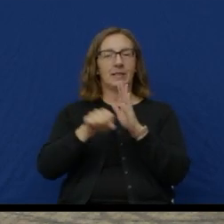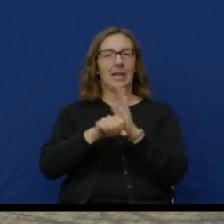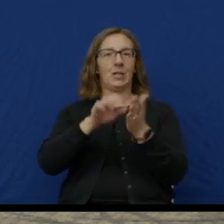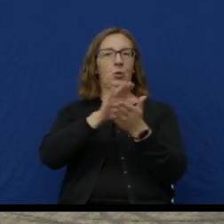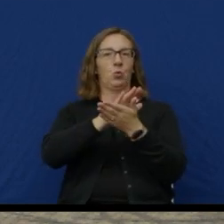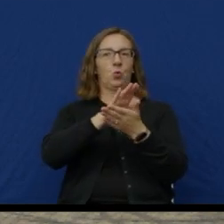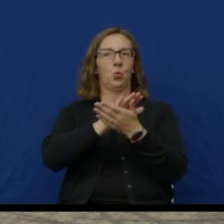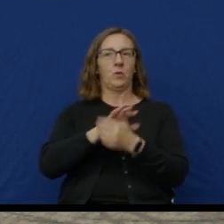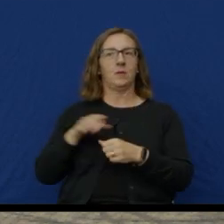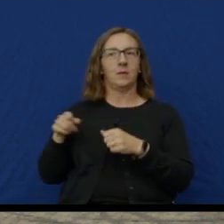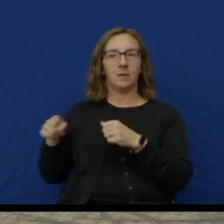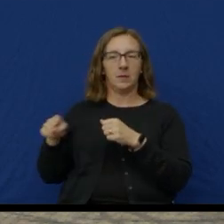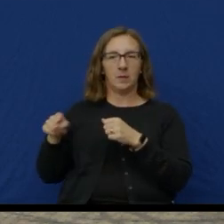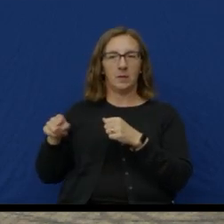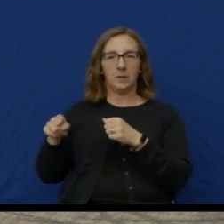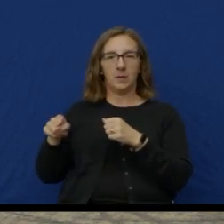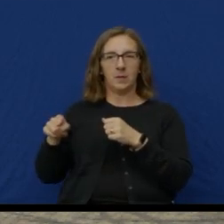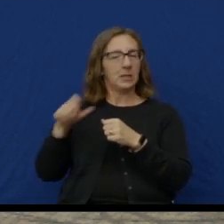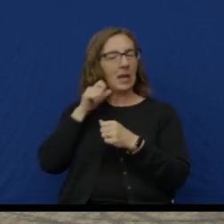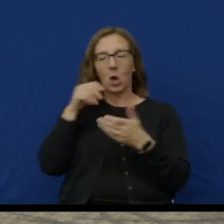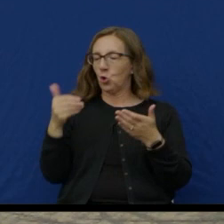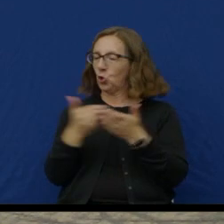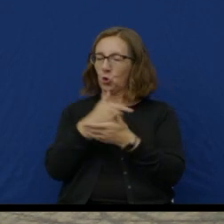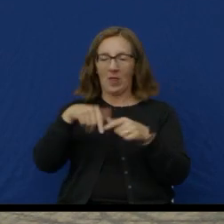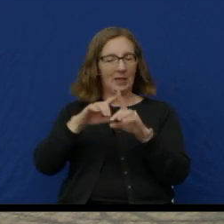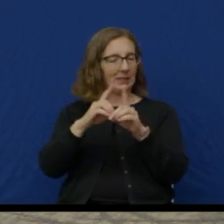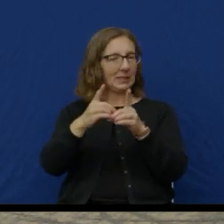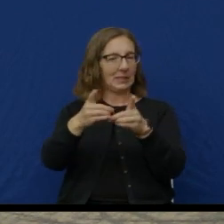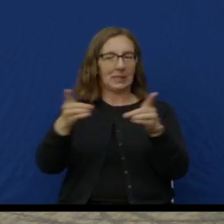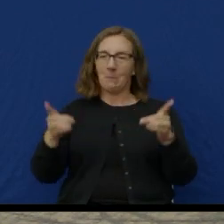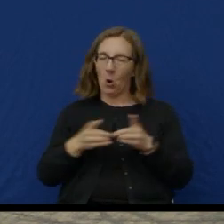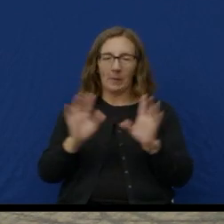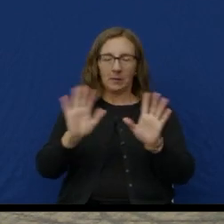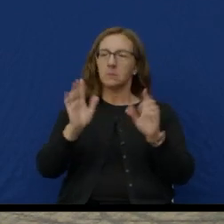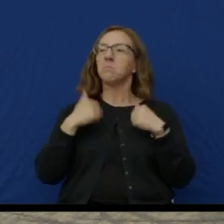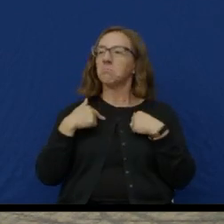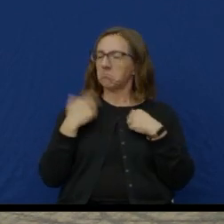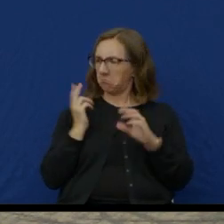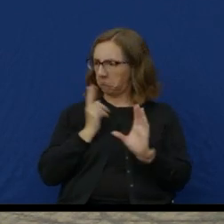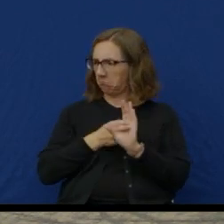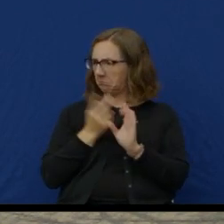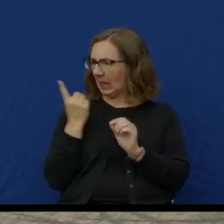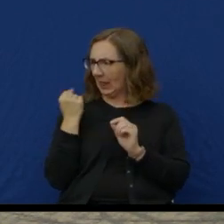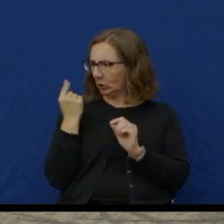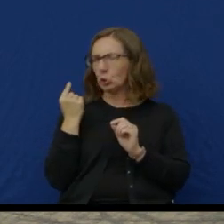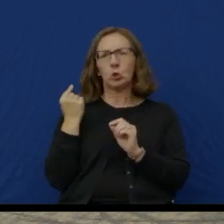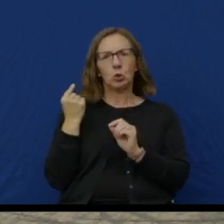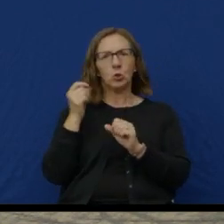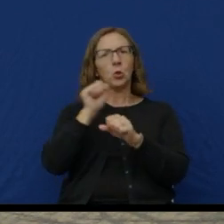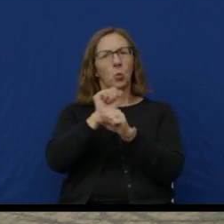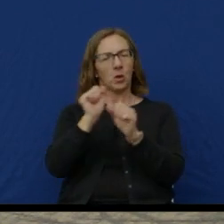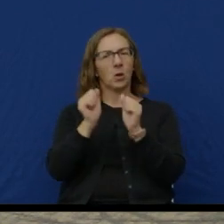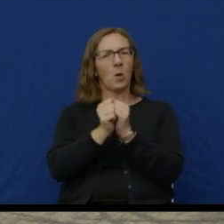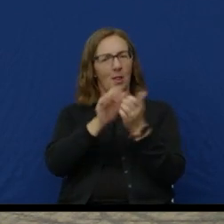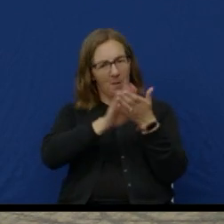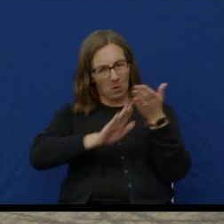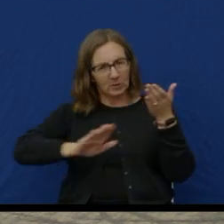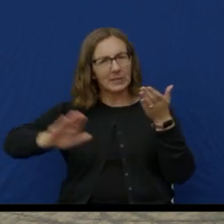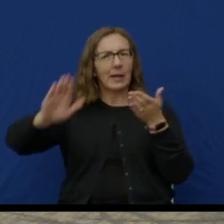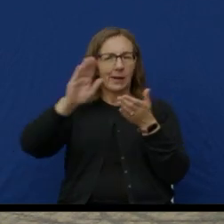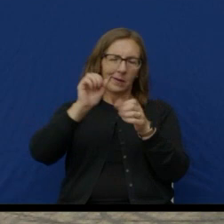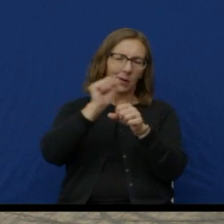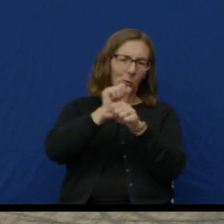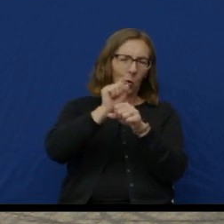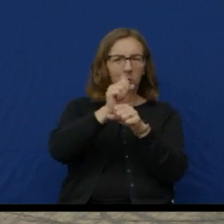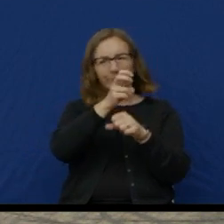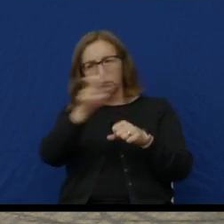so she's not new to the department. She came on about a year ago to work with some of the post-secondary transition work that we were